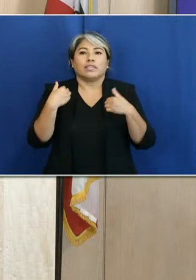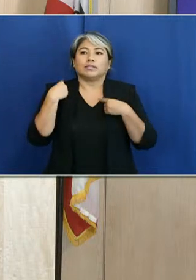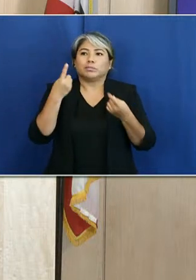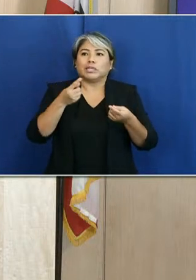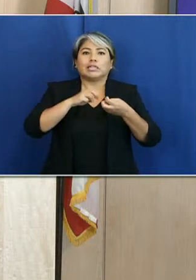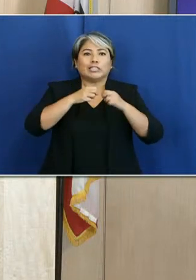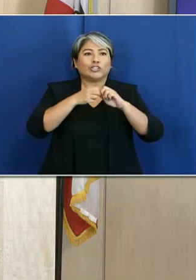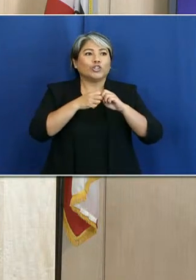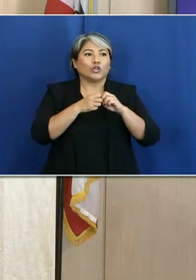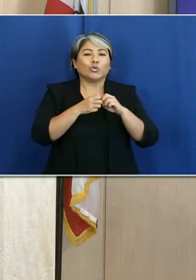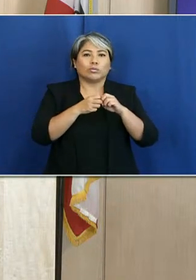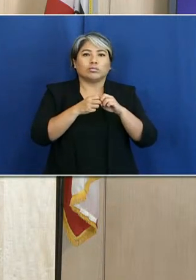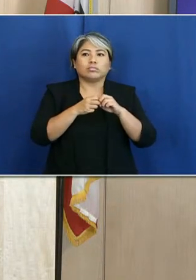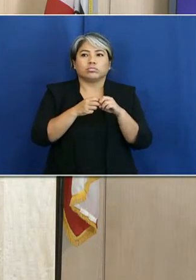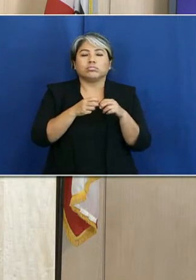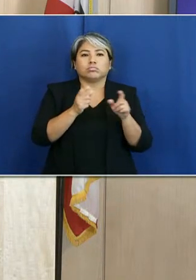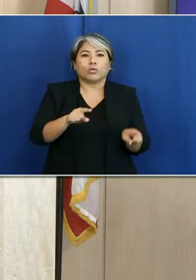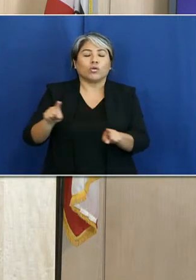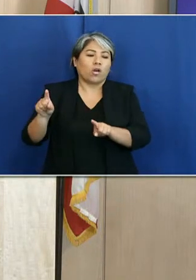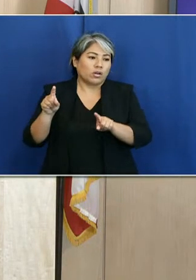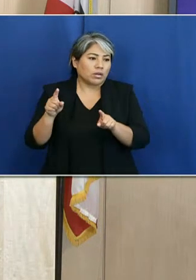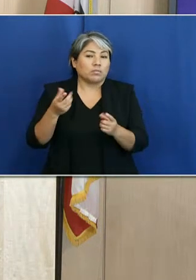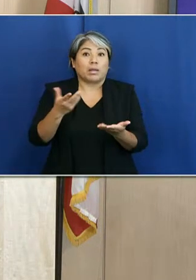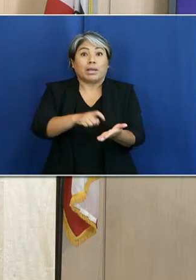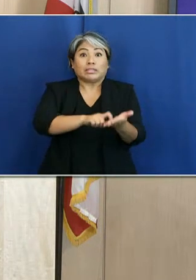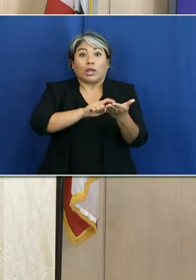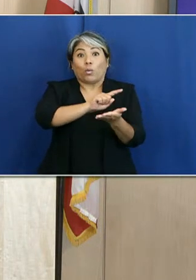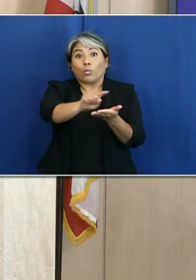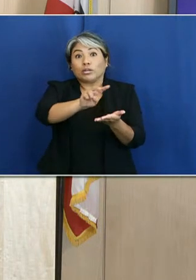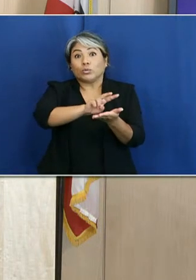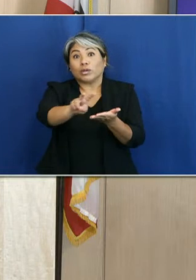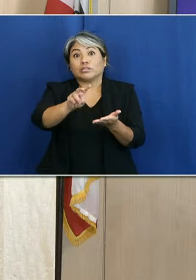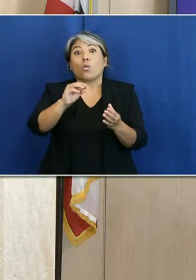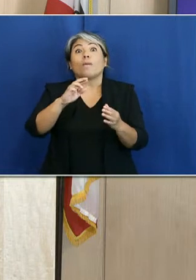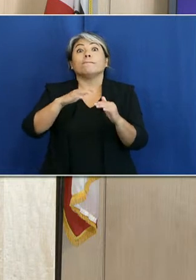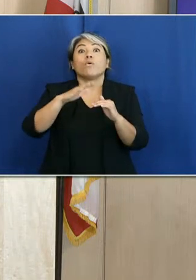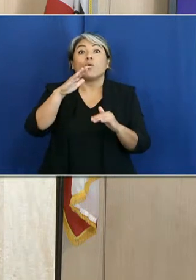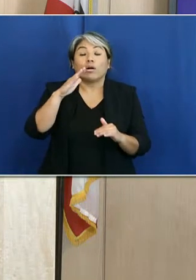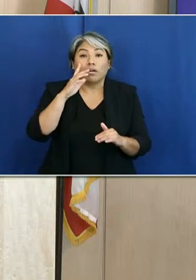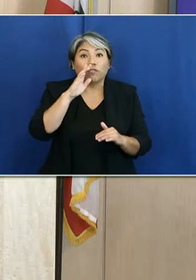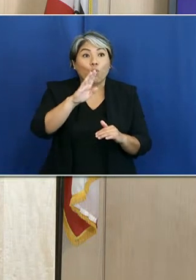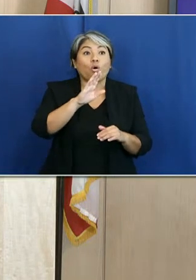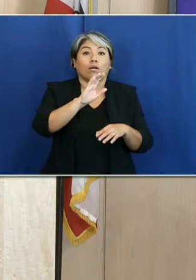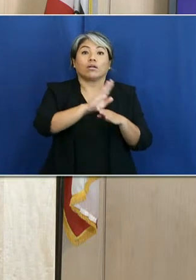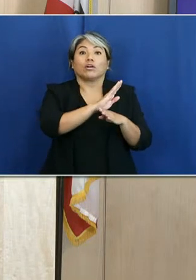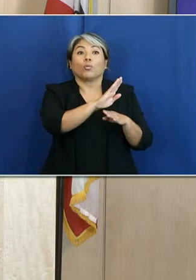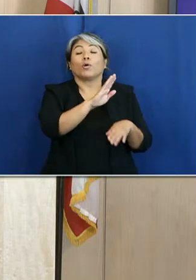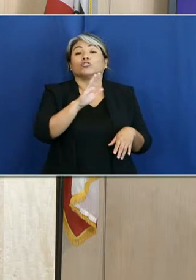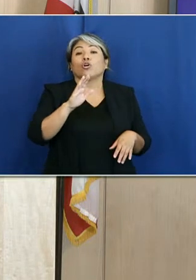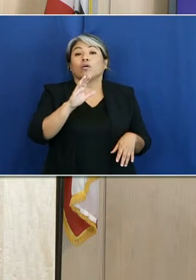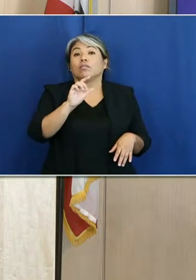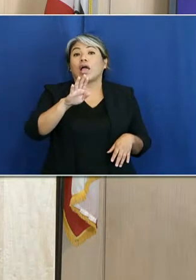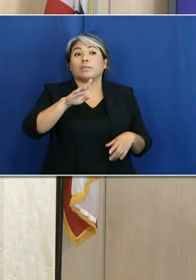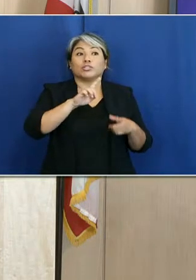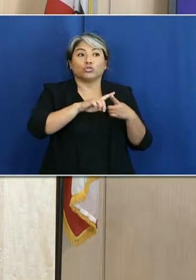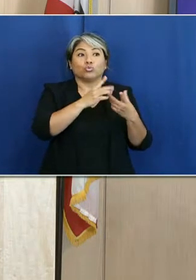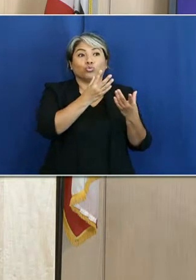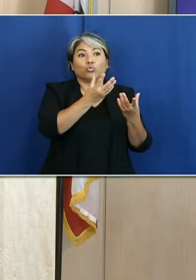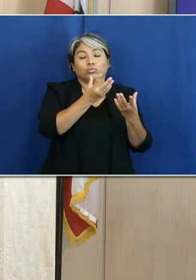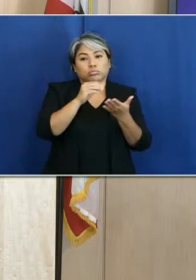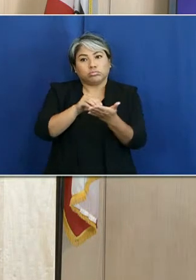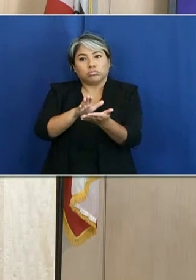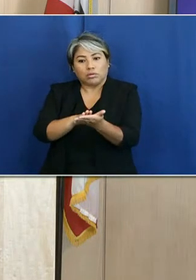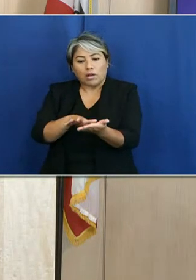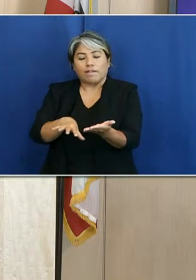for some time now where it has taken maybe a week, maybe 2 weeks, maybe longer for commercial labs to communicate positive